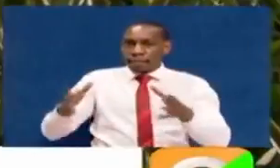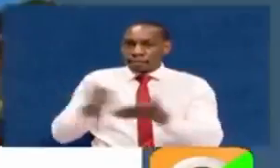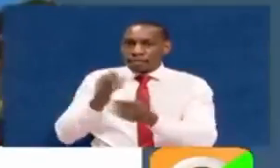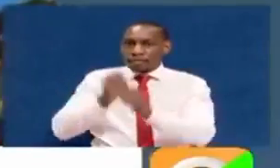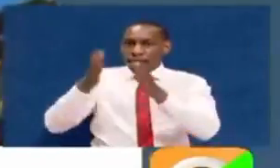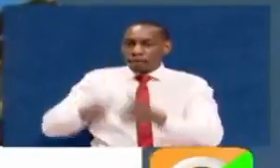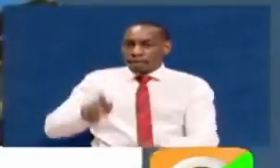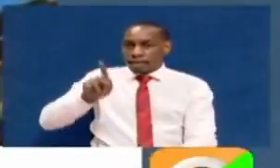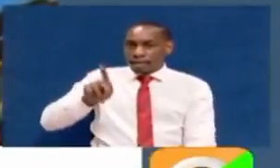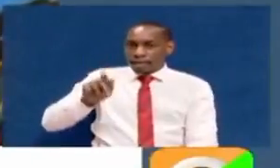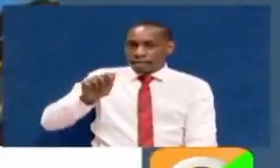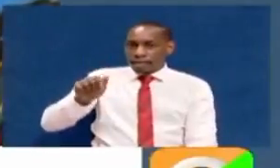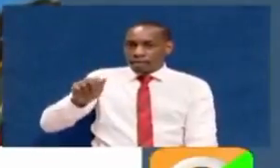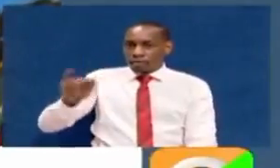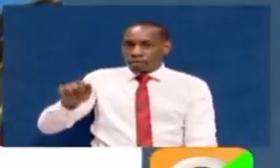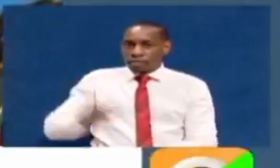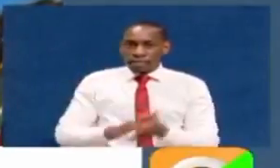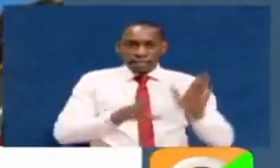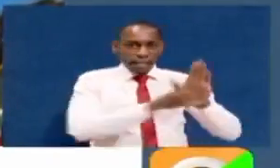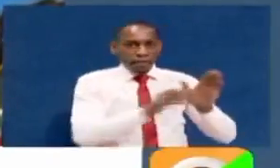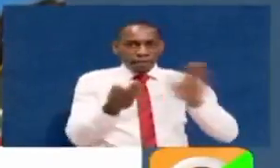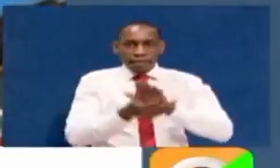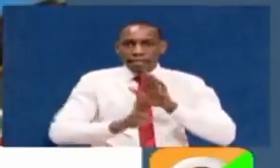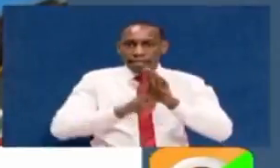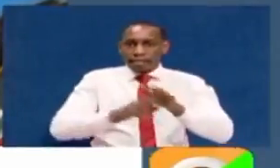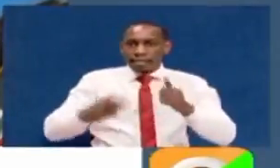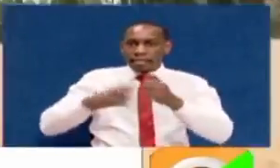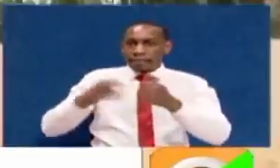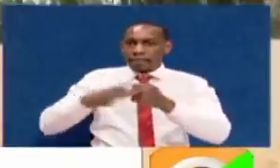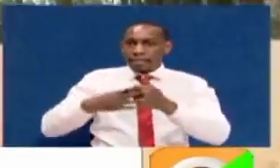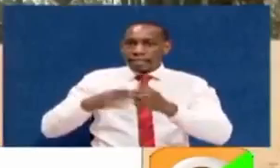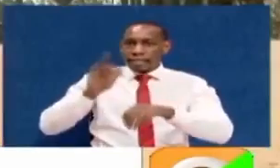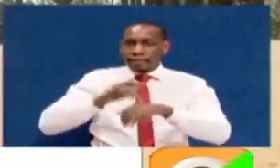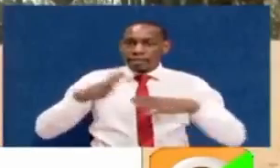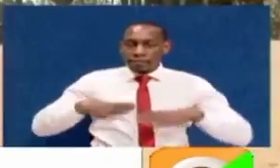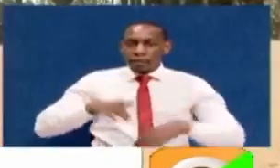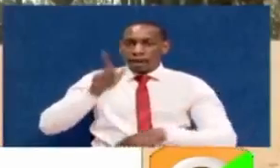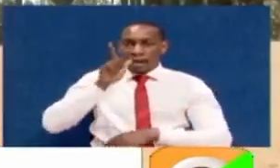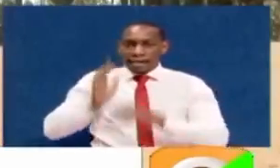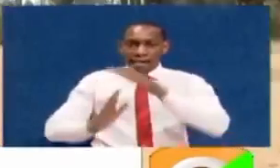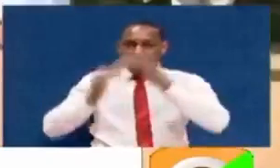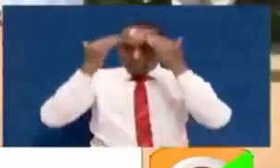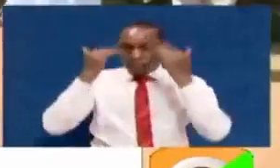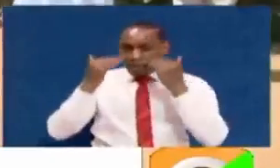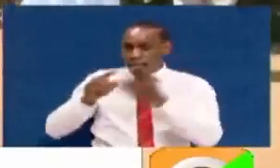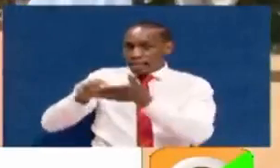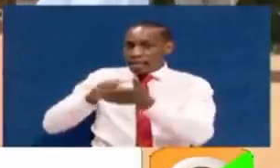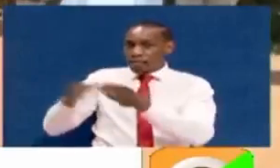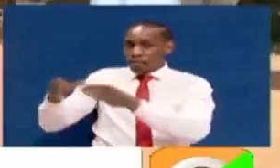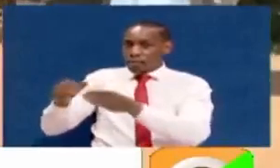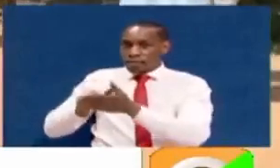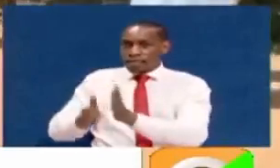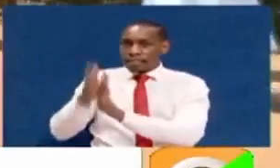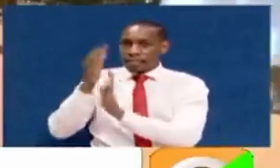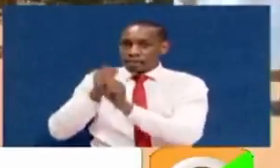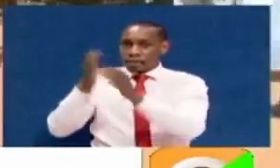in Kakuzi, over the abuse. The lawsuit filed on behalf of 79 victims at London's High Court accuses Kakuzi of employing